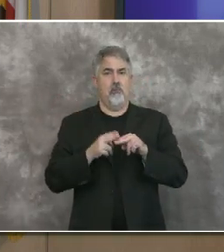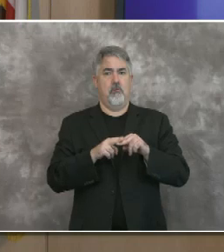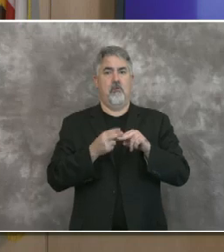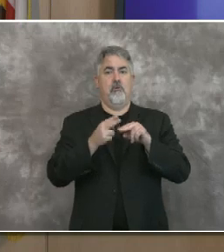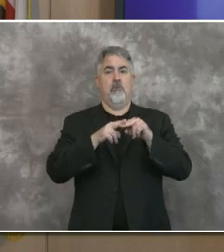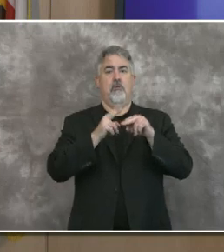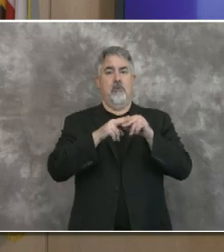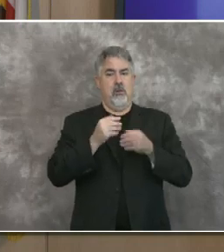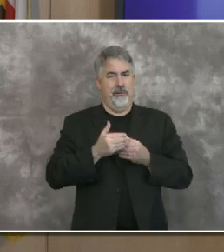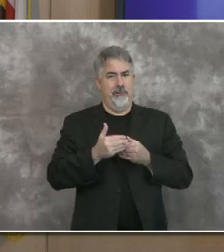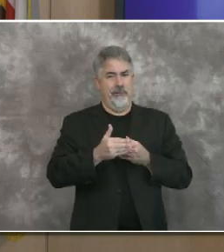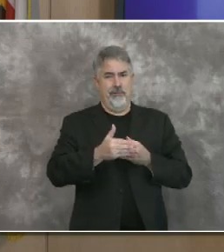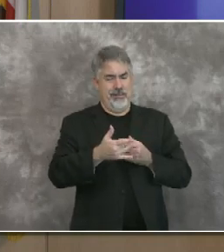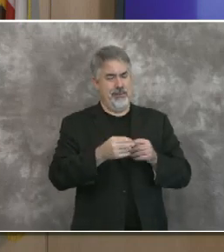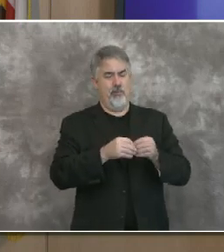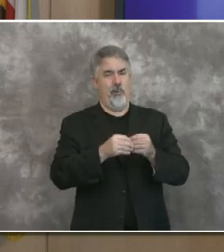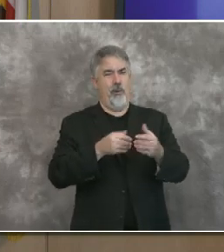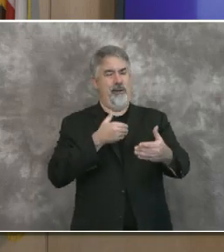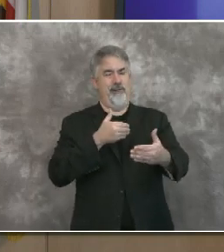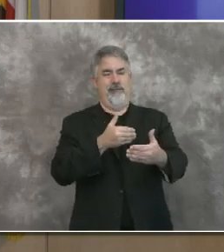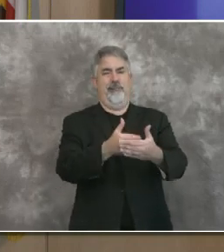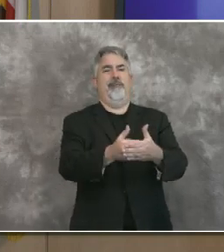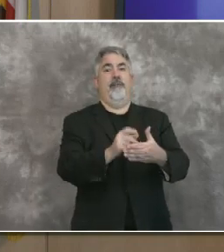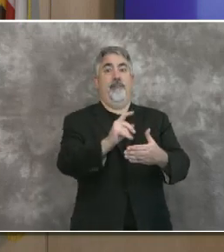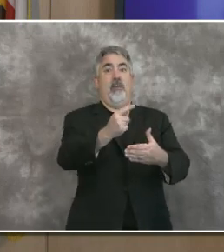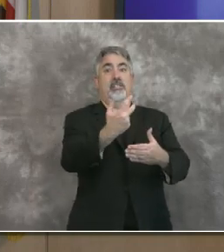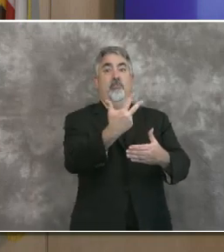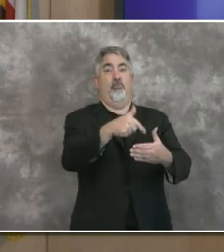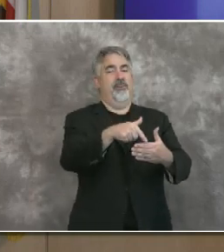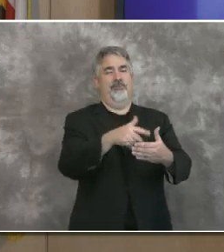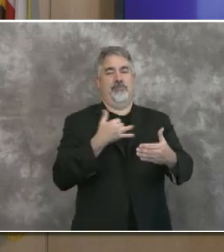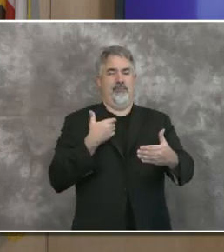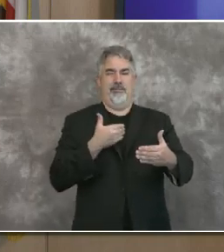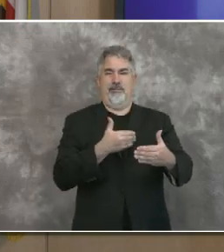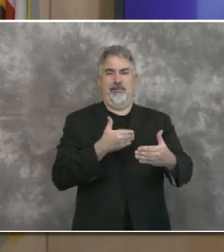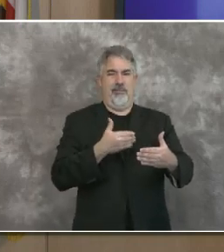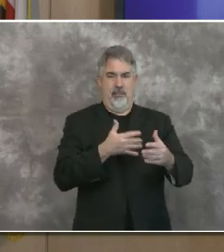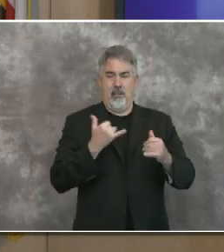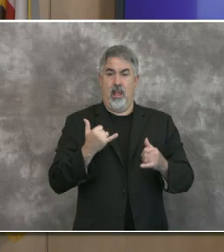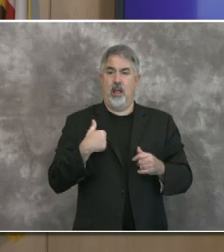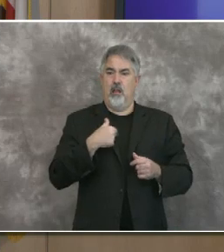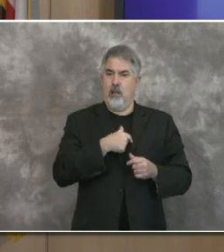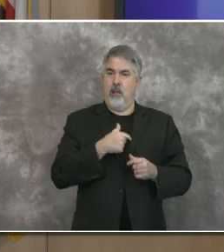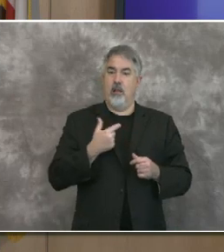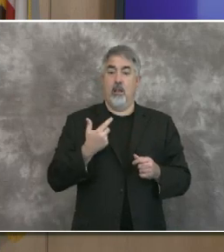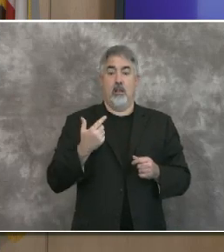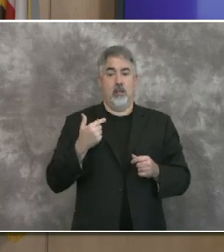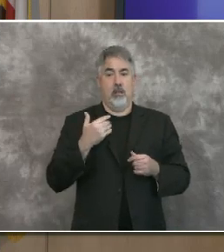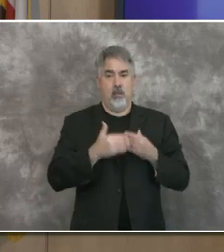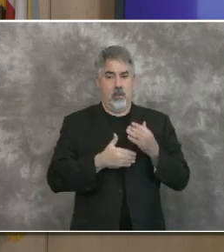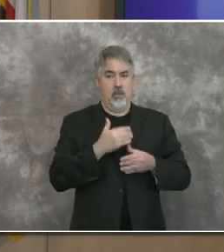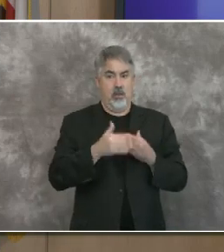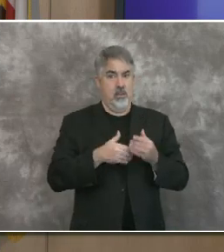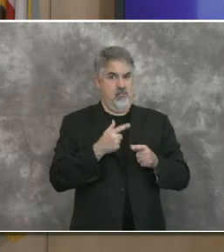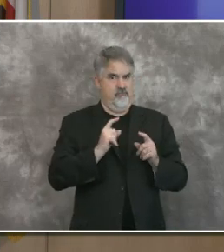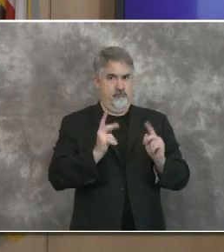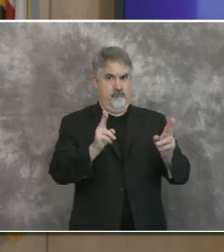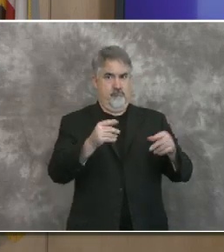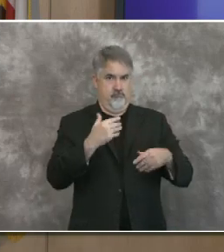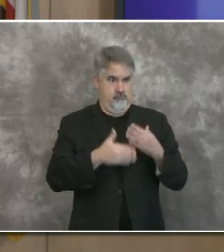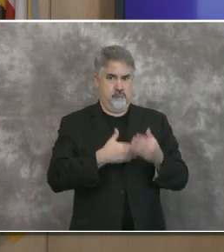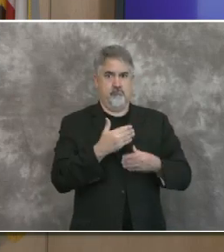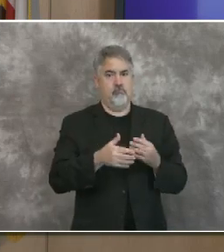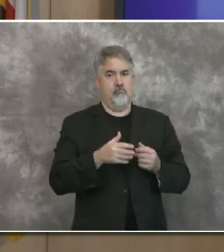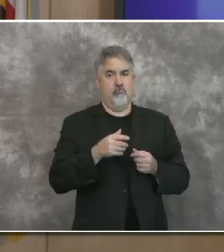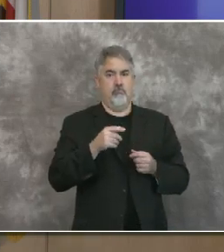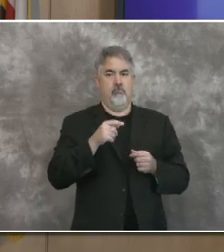the accelerated opportunities are simply not available to urban counties. There are, I believe, 29 counties in California who meet that threshold. We are